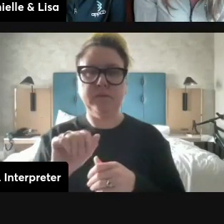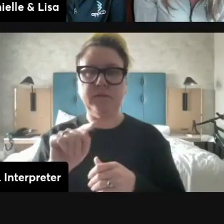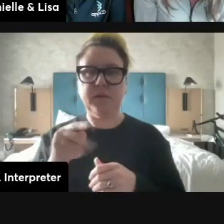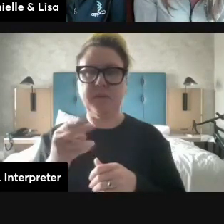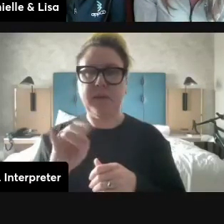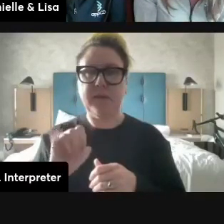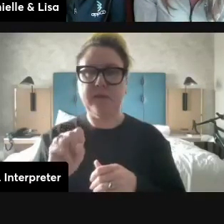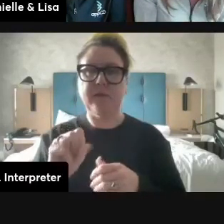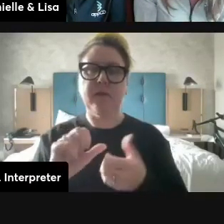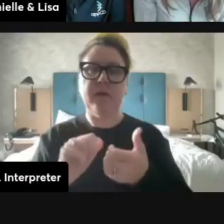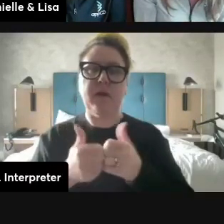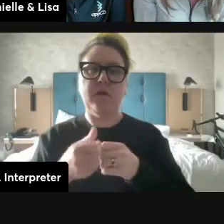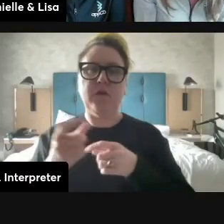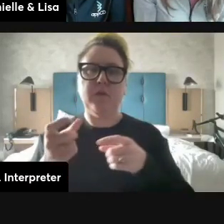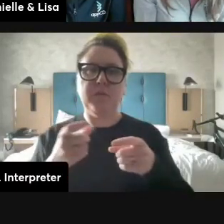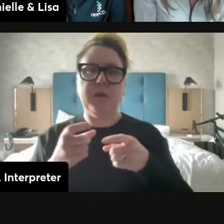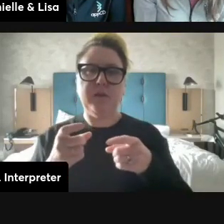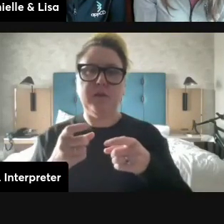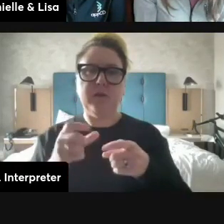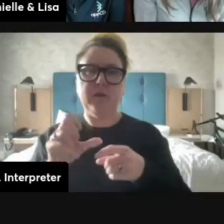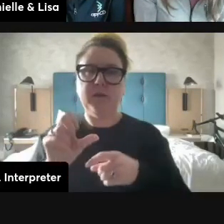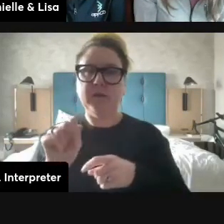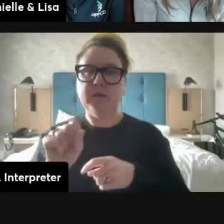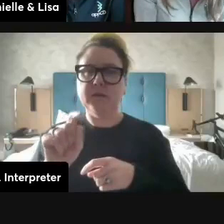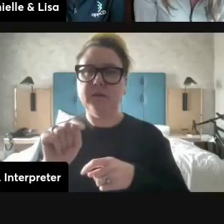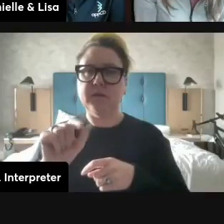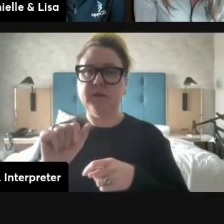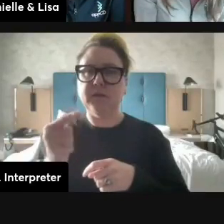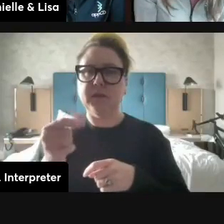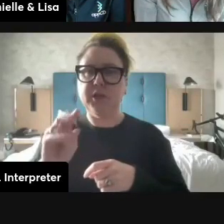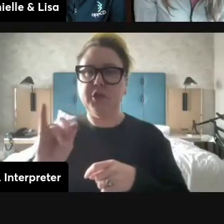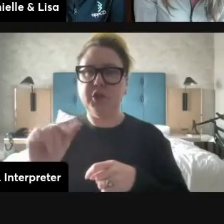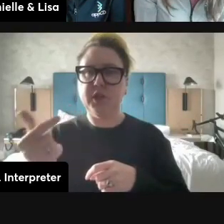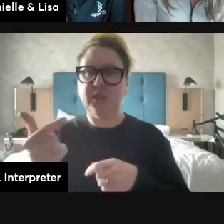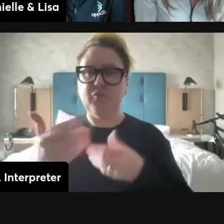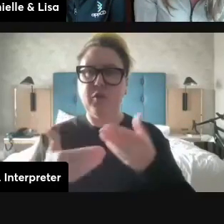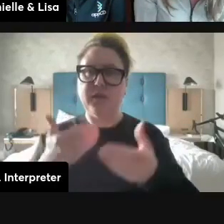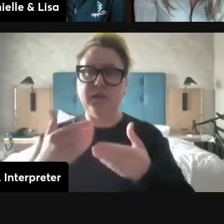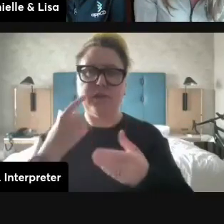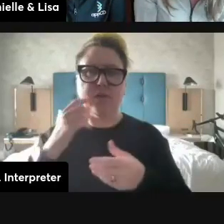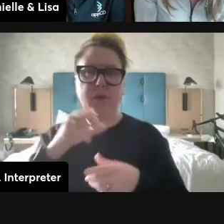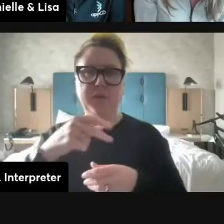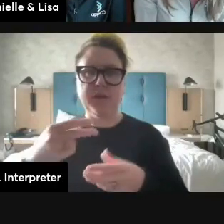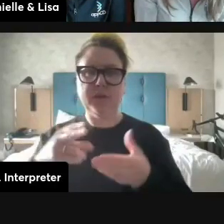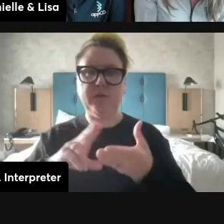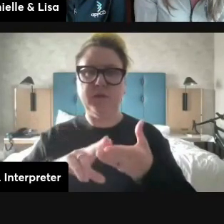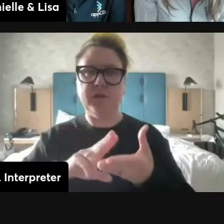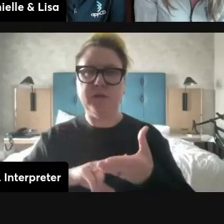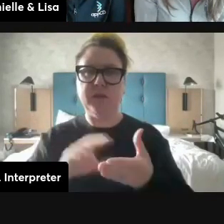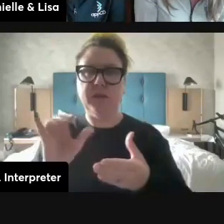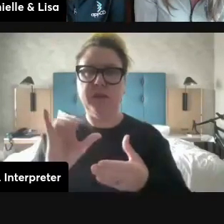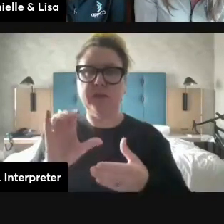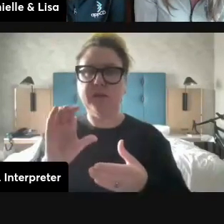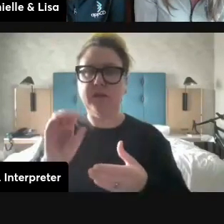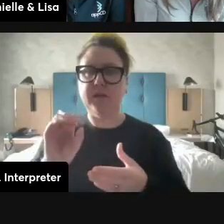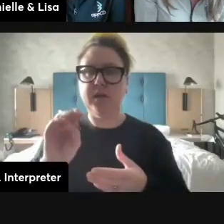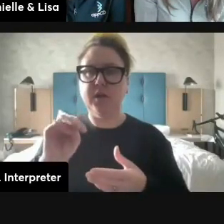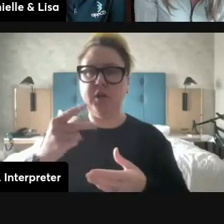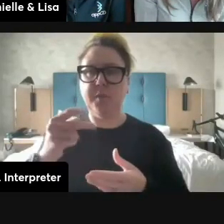the staging process of an application registered as a component